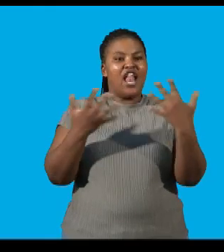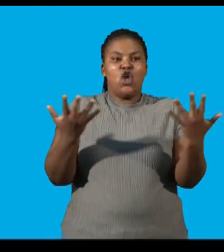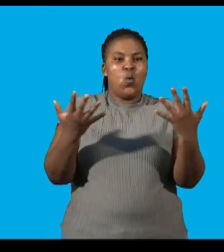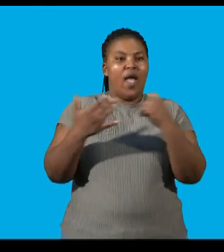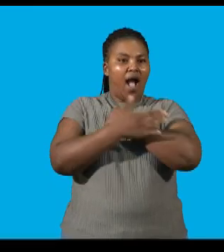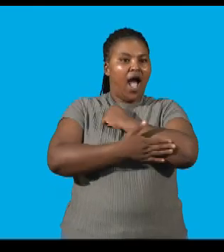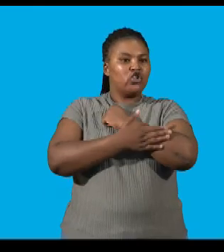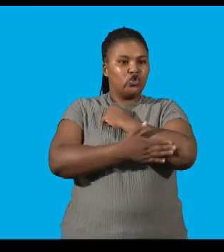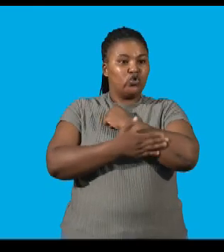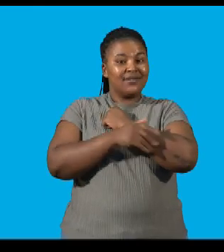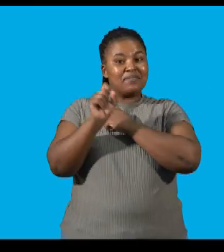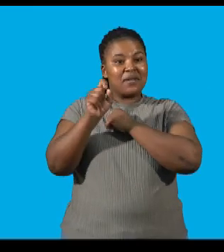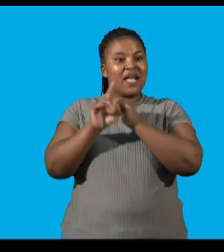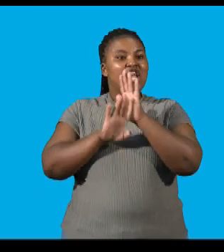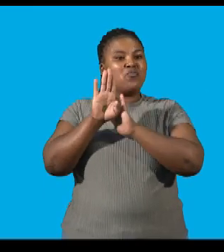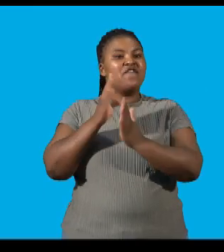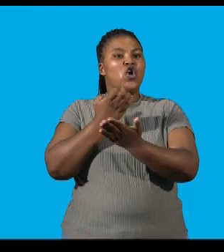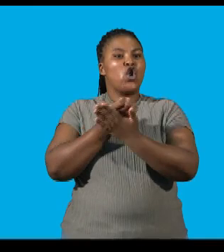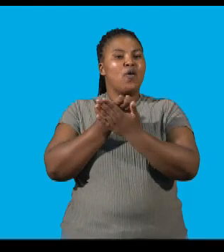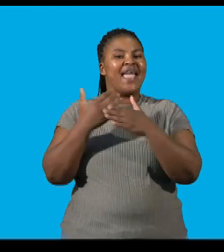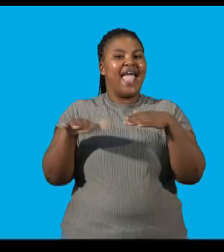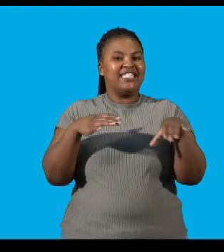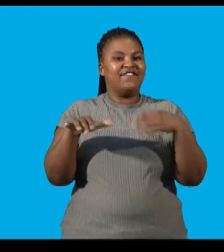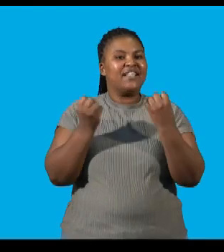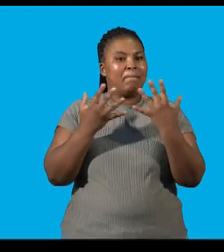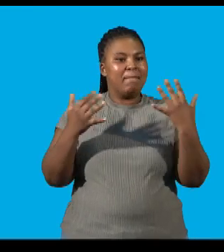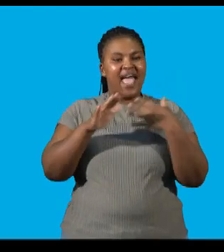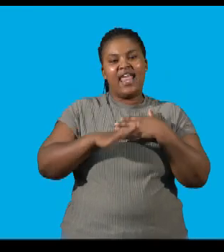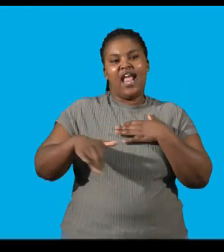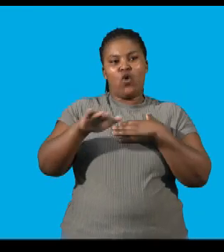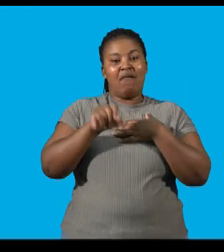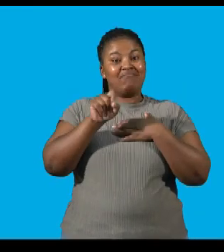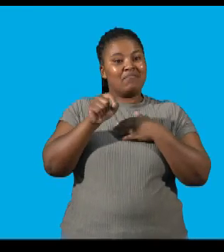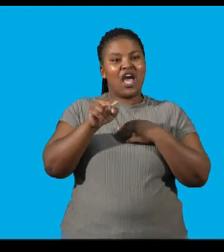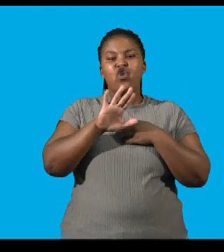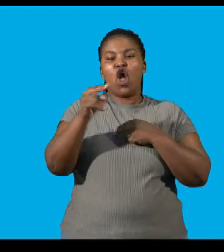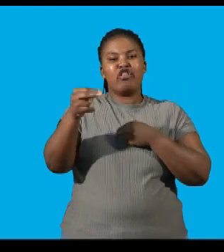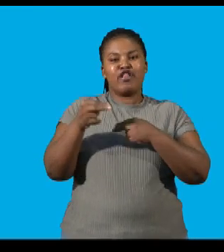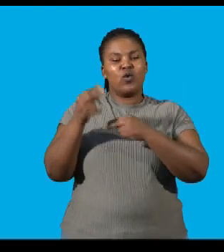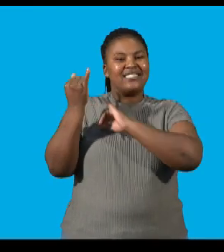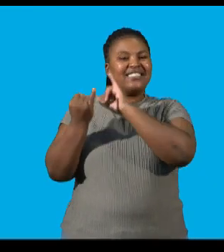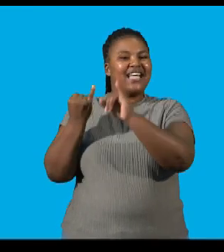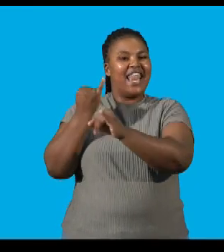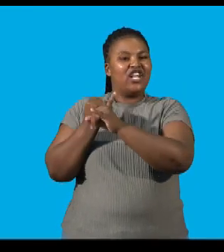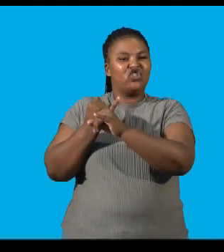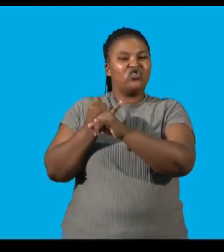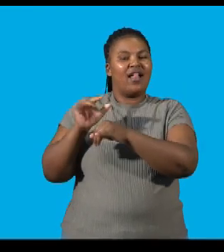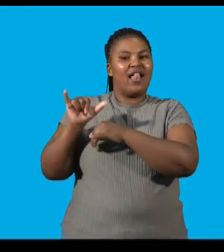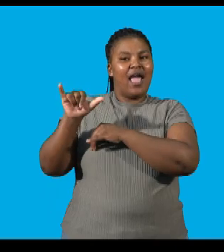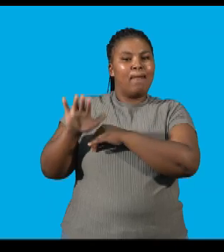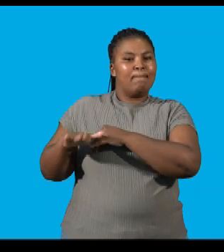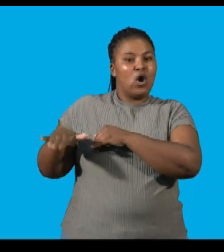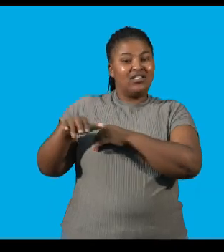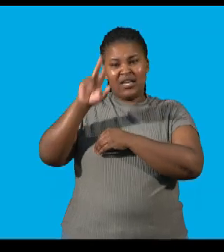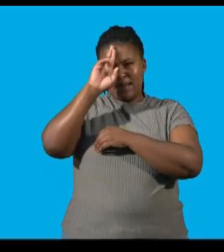in the country, which improves economic activity in many areas that are not close to international